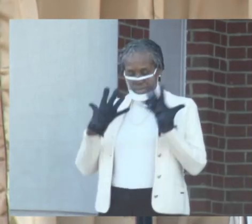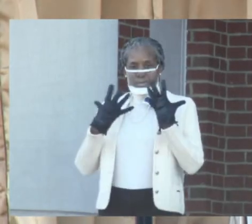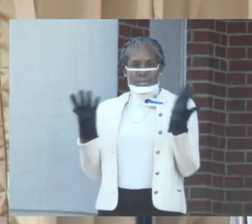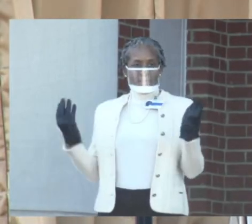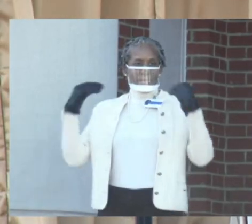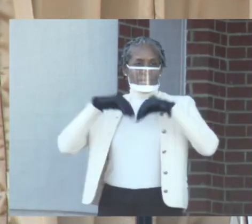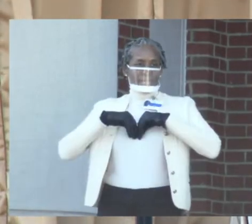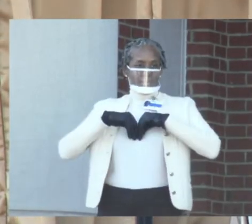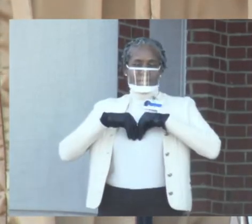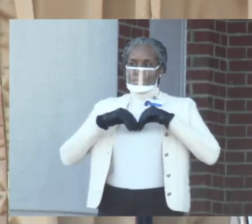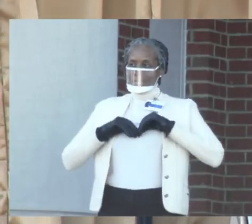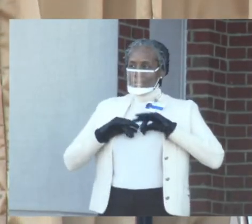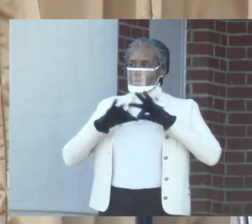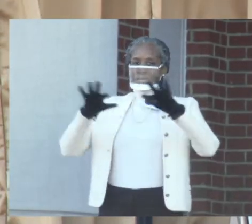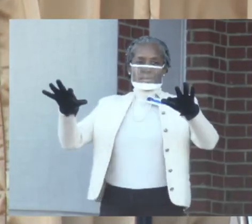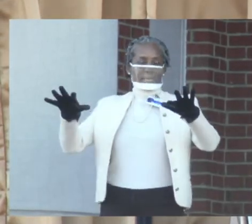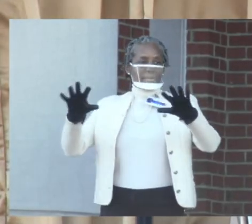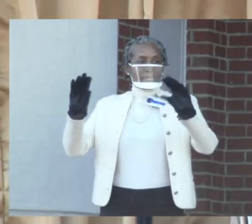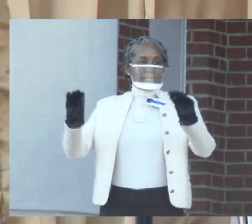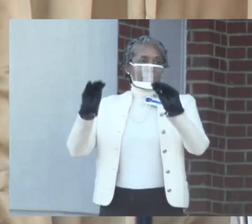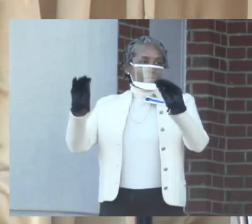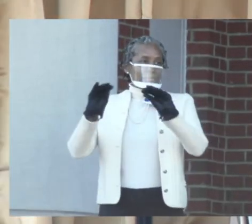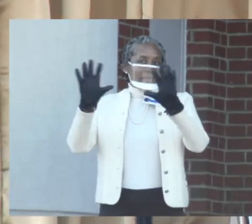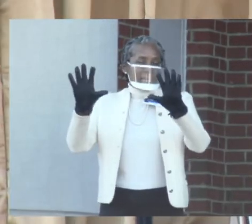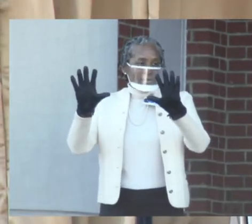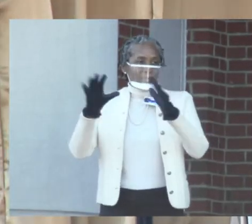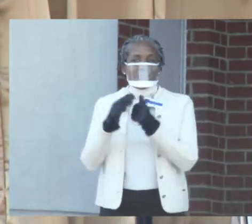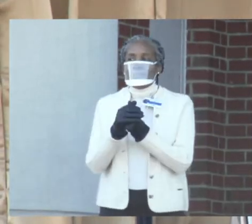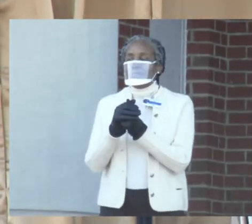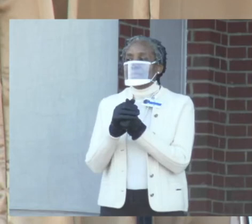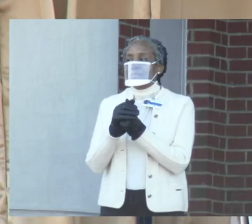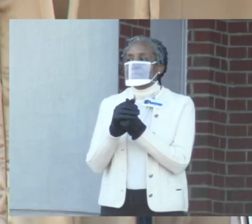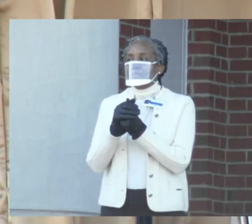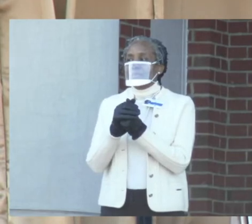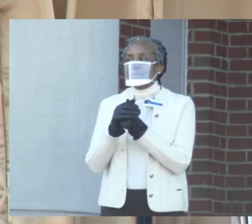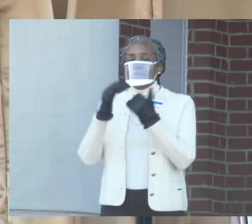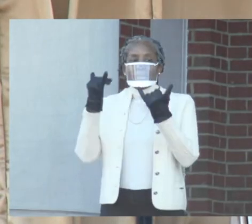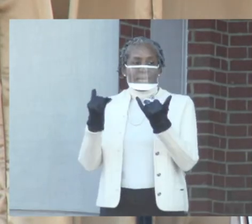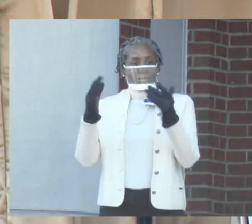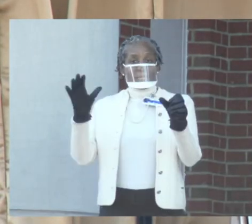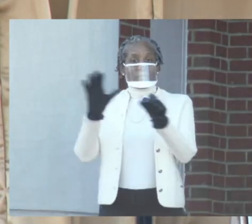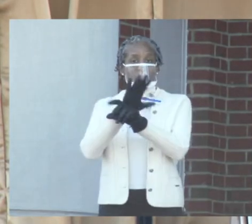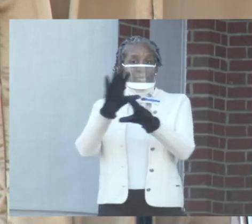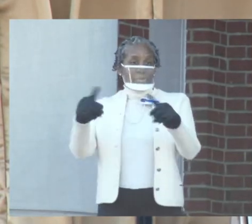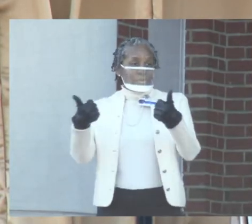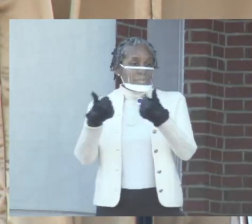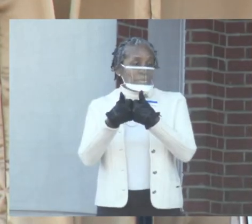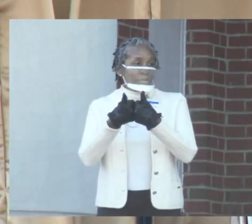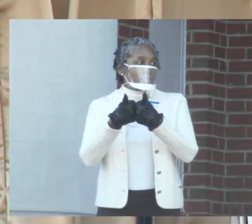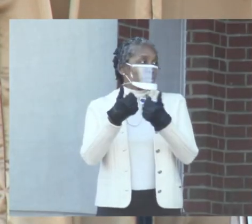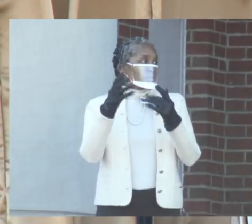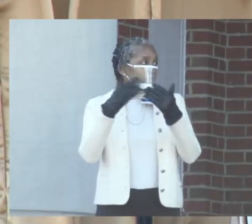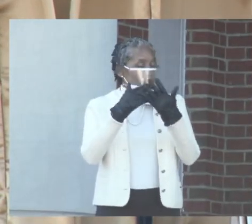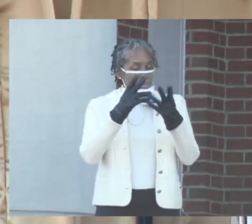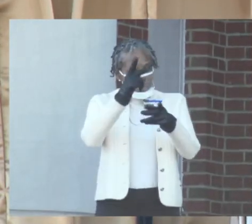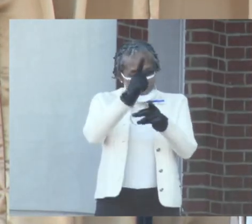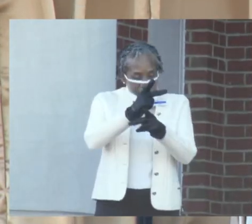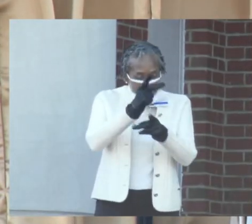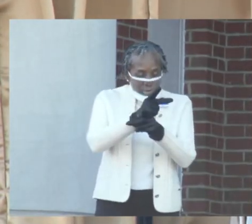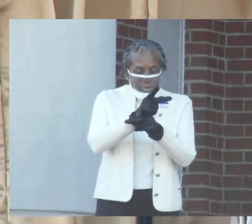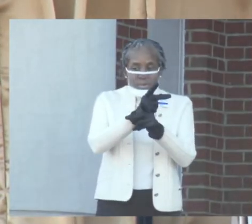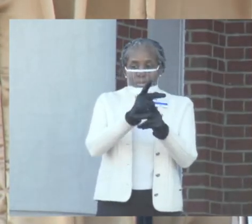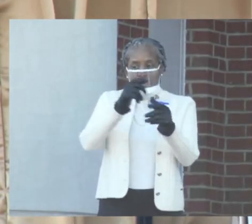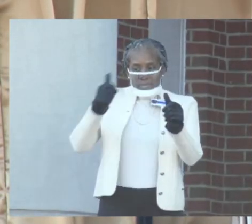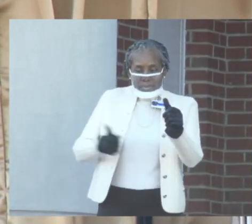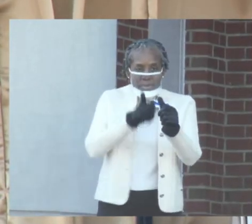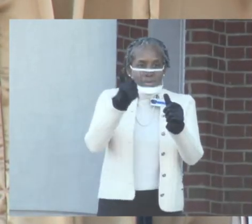of magic. The curious nature about a thing called challenge is while there's no cure for it, there's